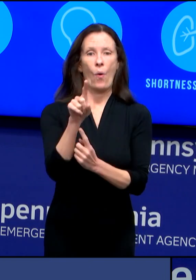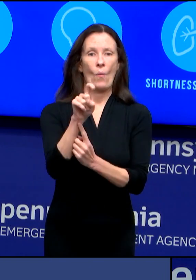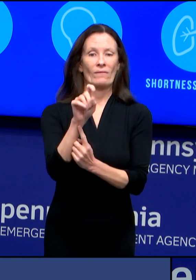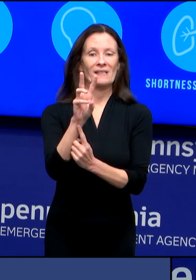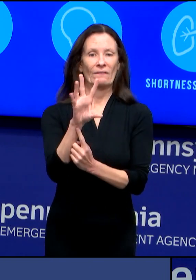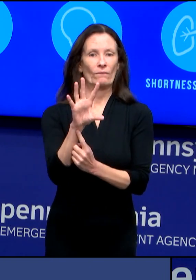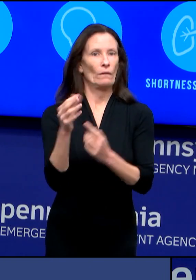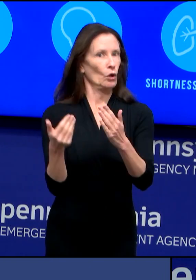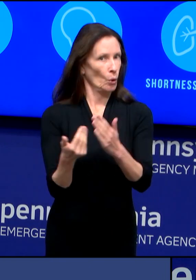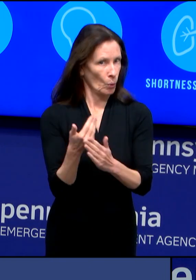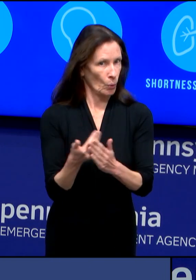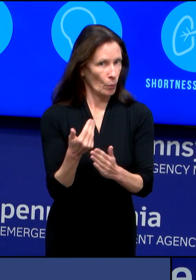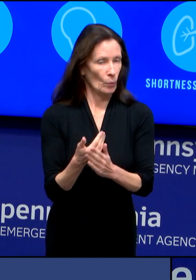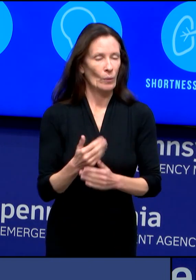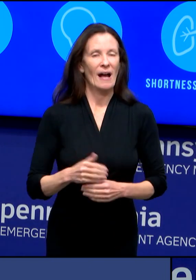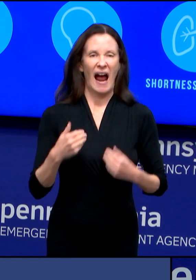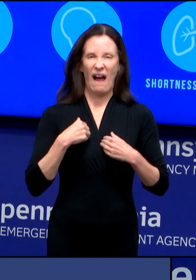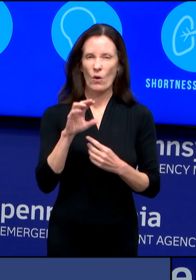day.